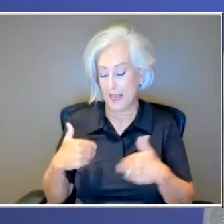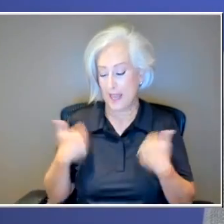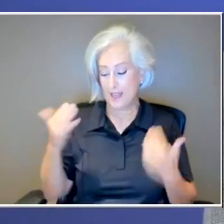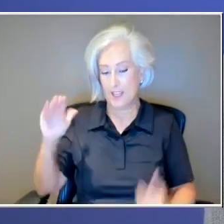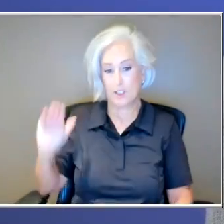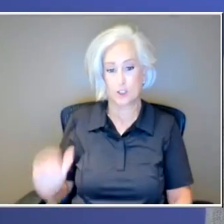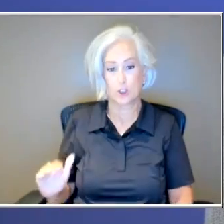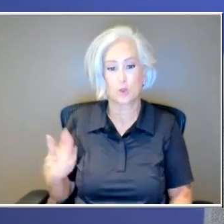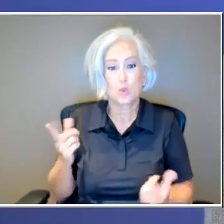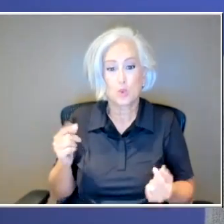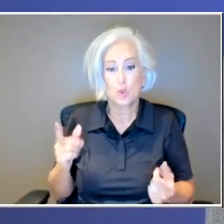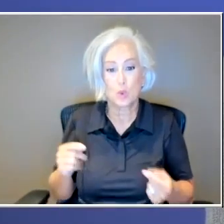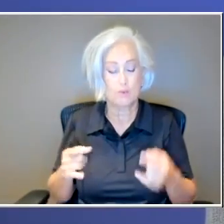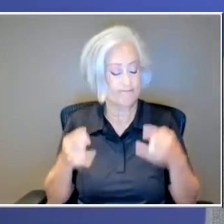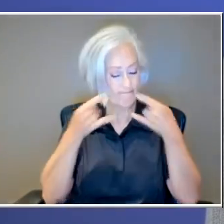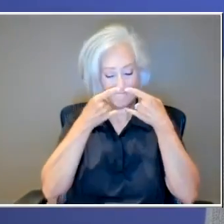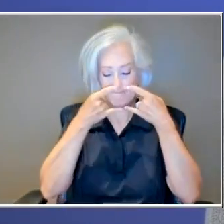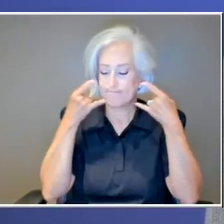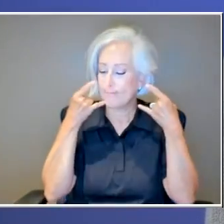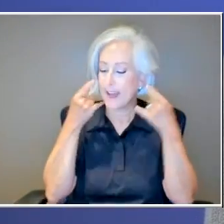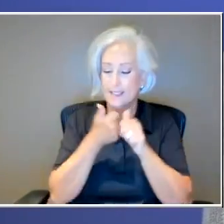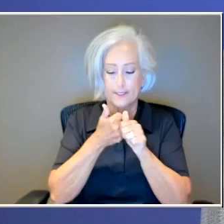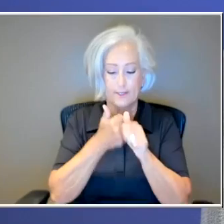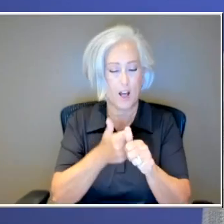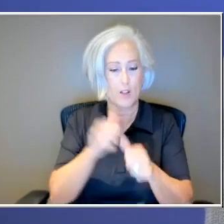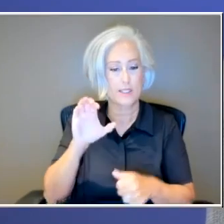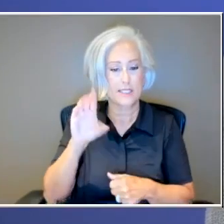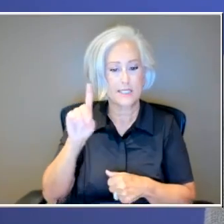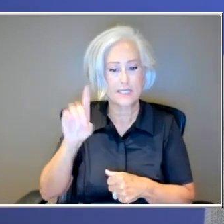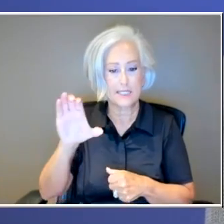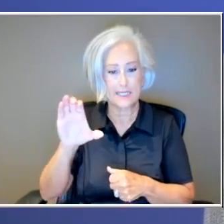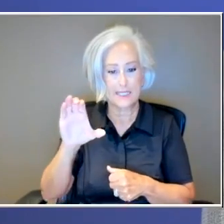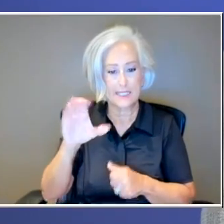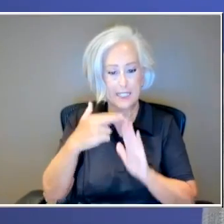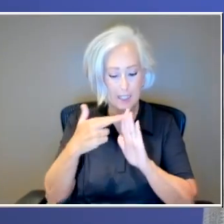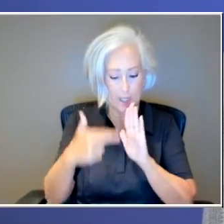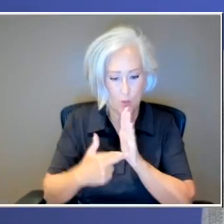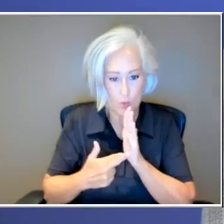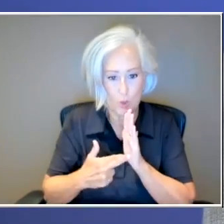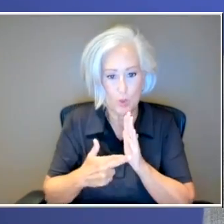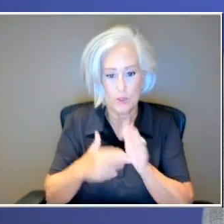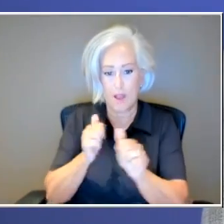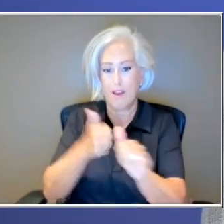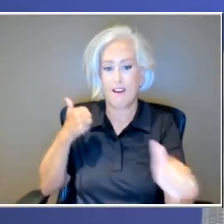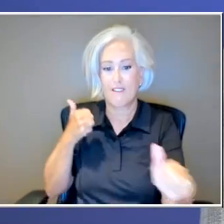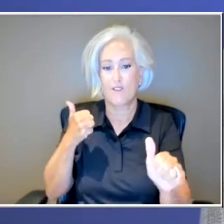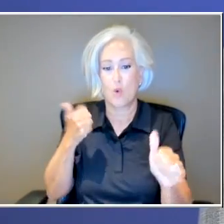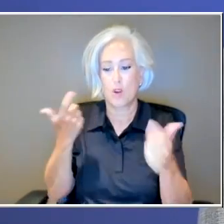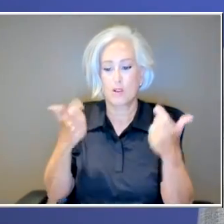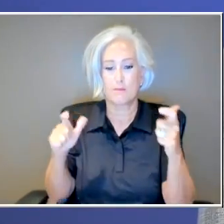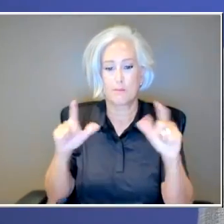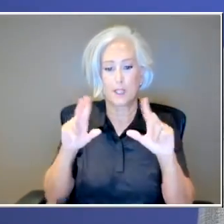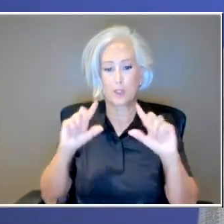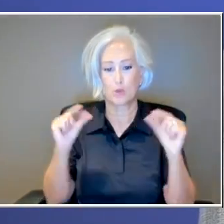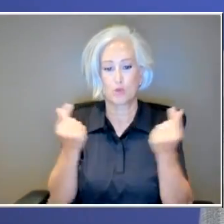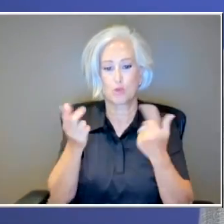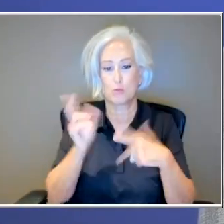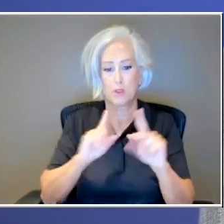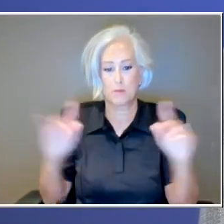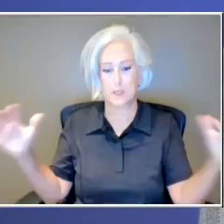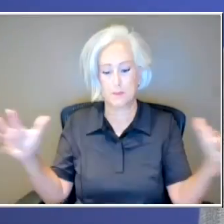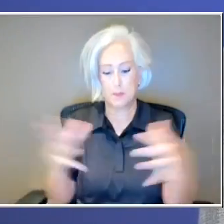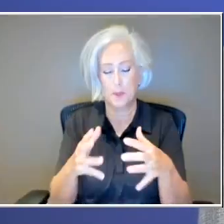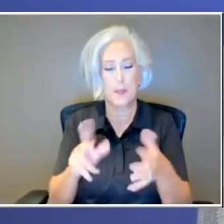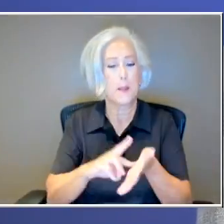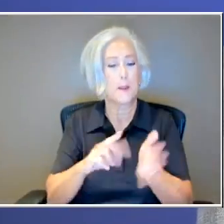followed all the CDC guidelines. I avoided large gatherings, so that meant not a big family Thanksgiving,